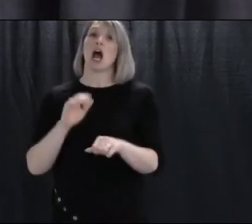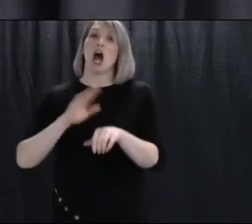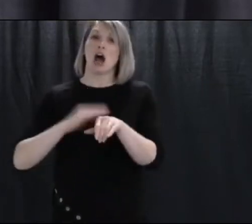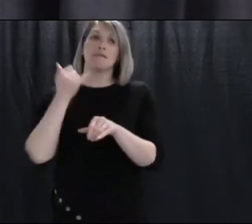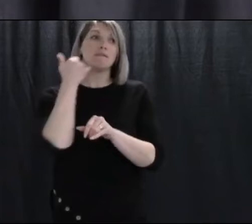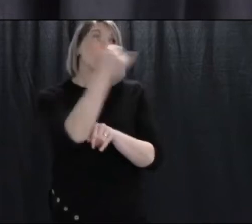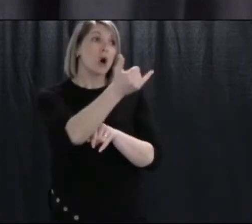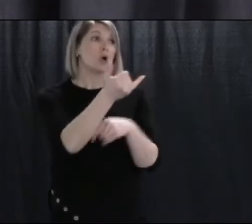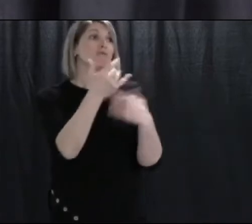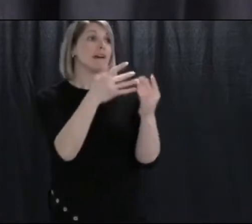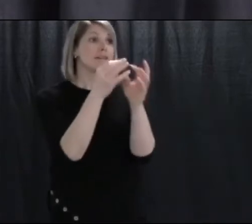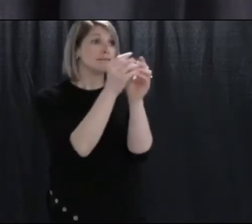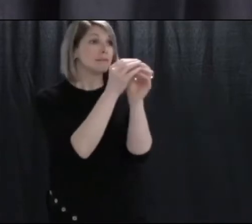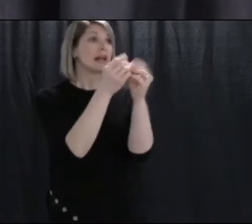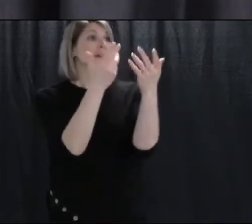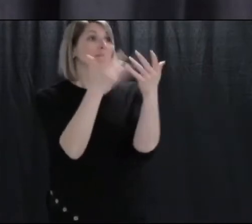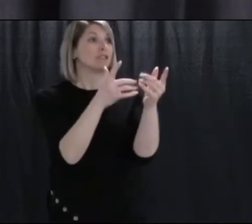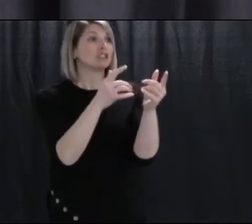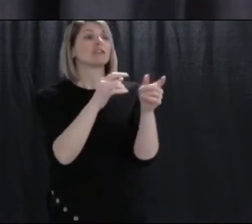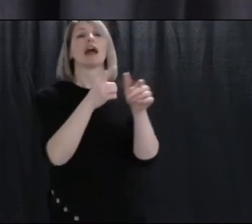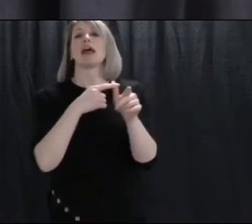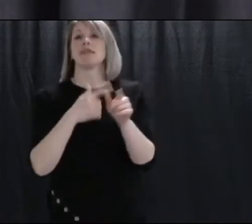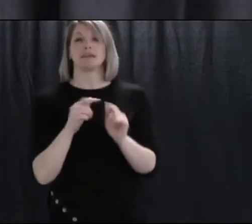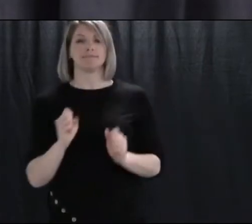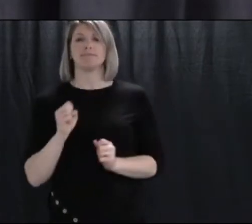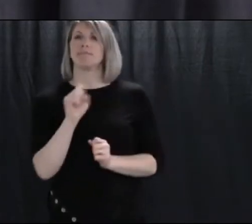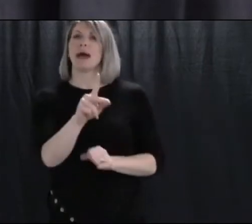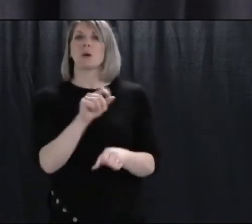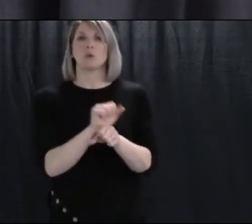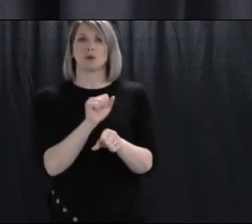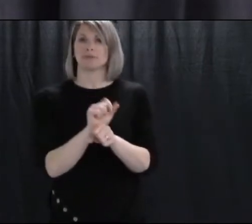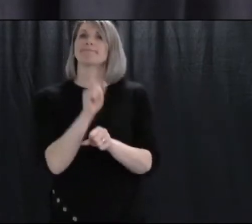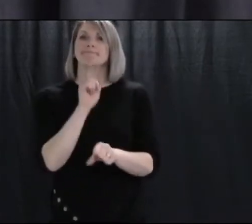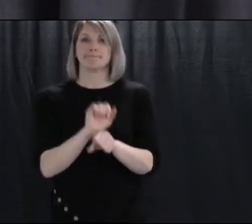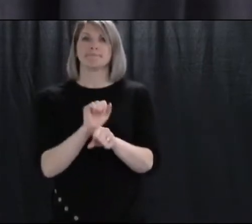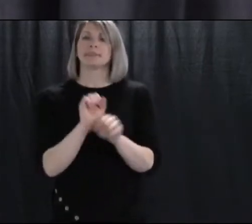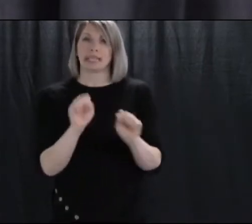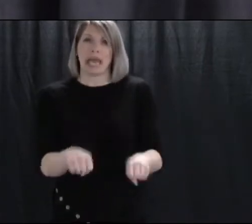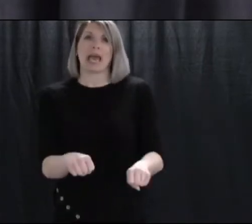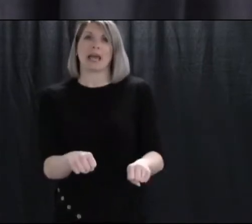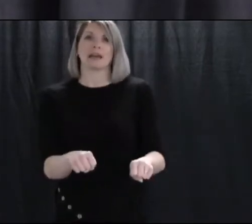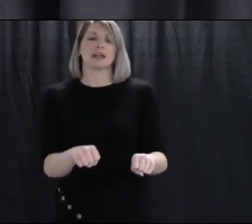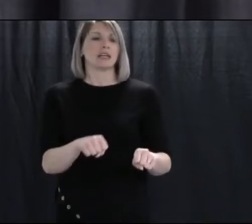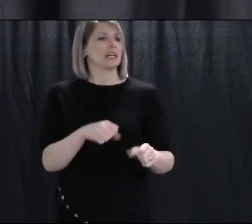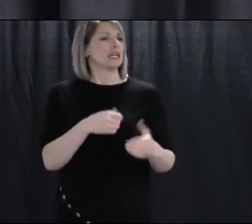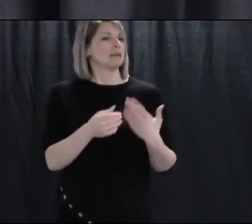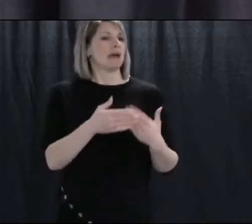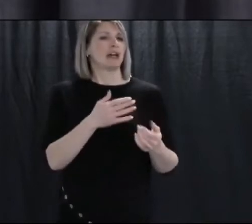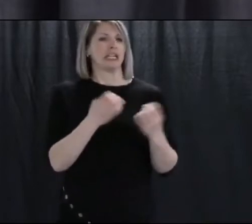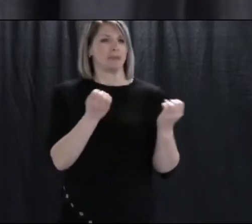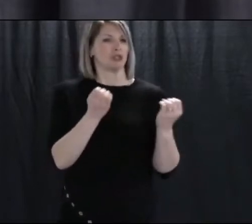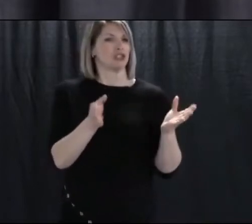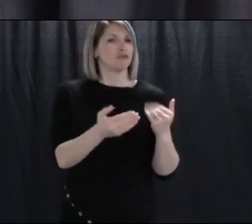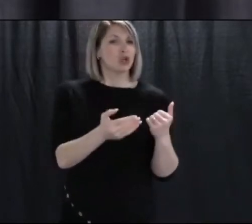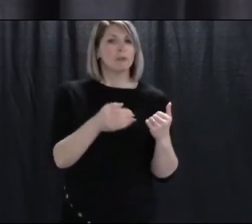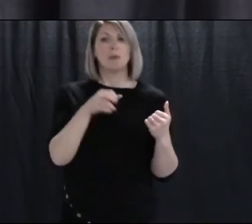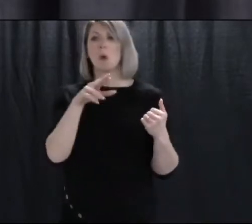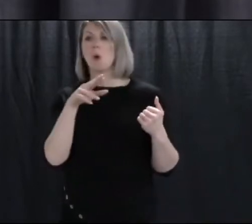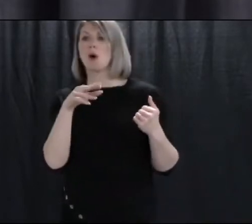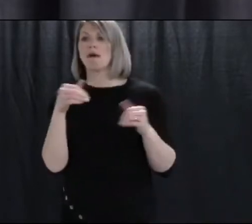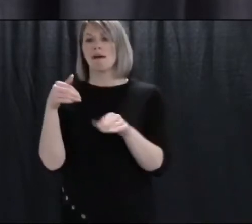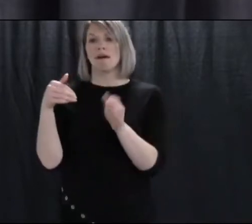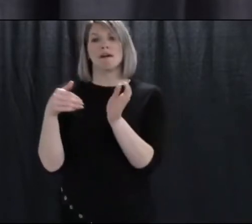Medical Association that physicians who might not normally work in inpatient settings or in emergency room settings would